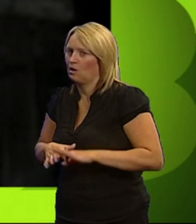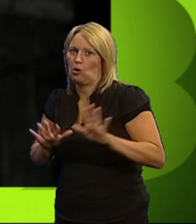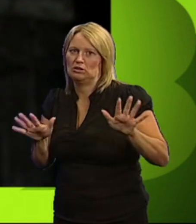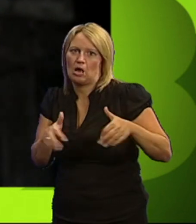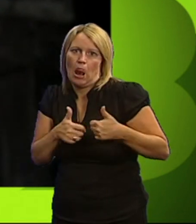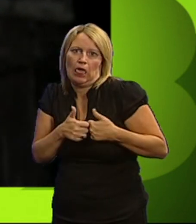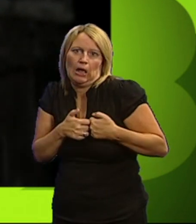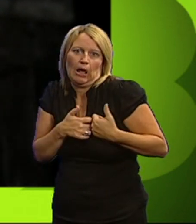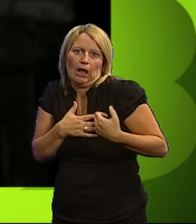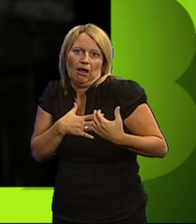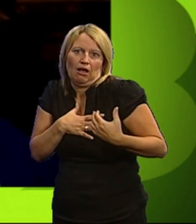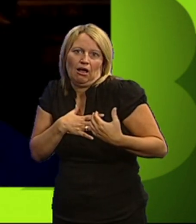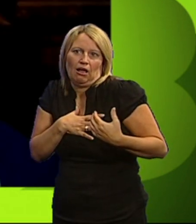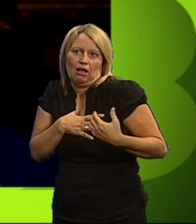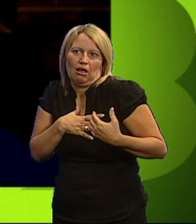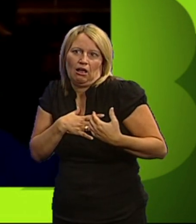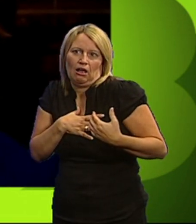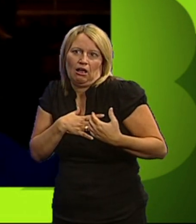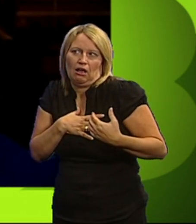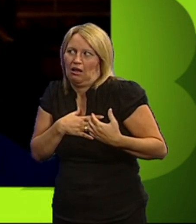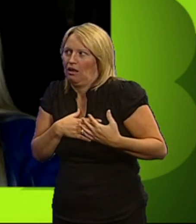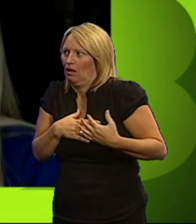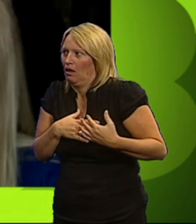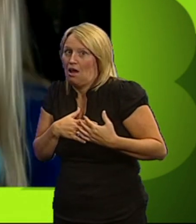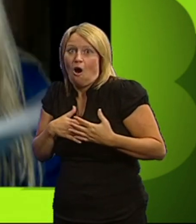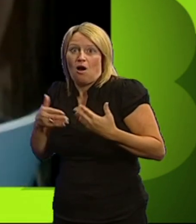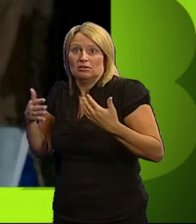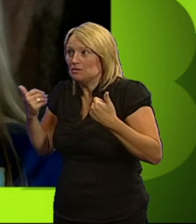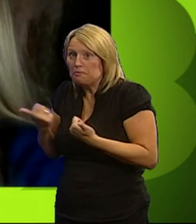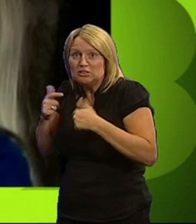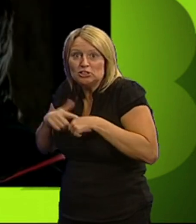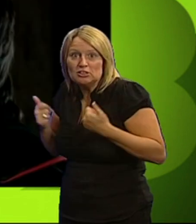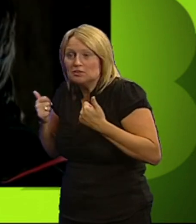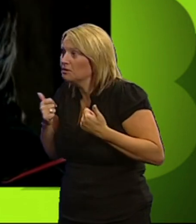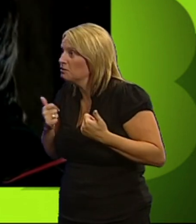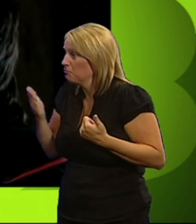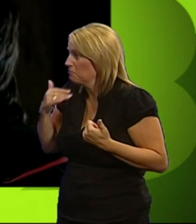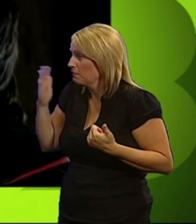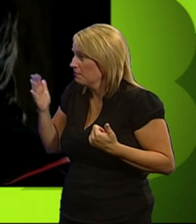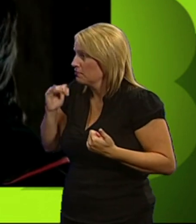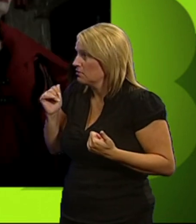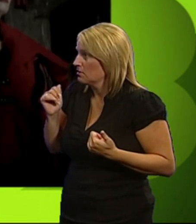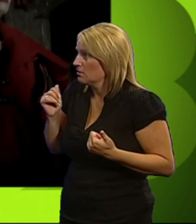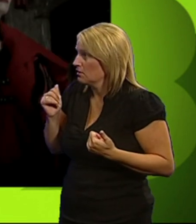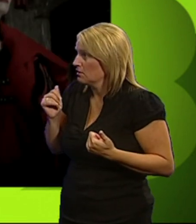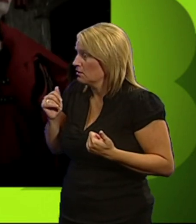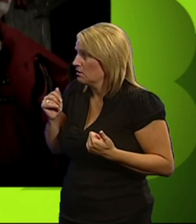Hello, darlings. Oh, is that the time? Come on, Robin.